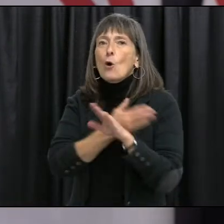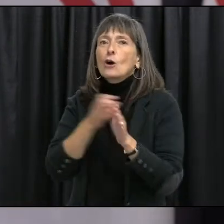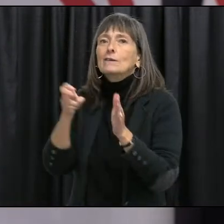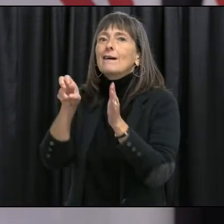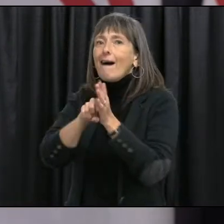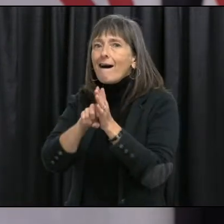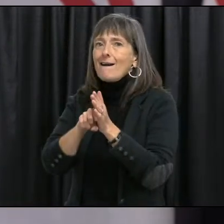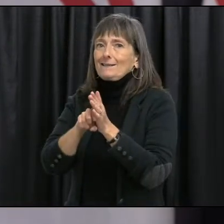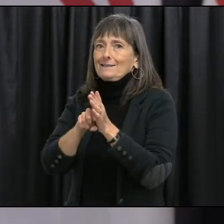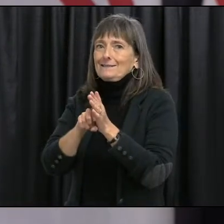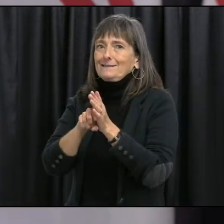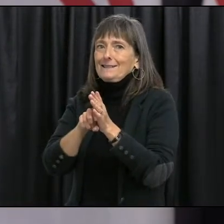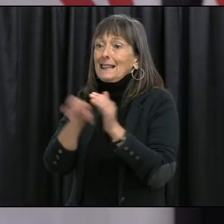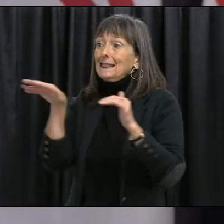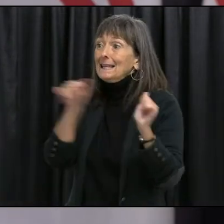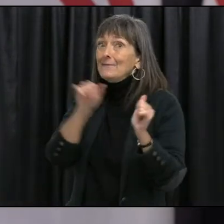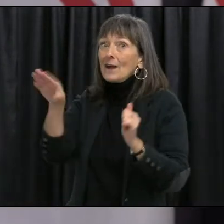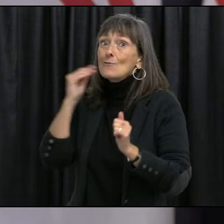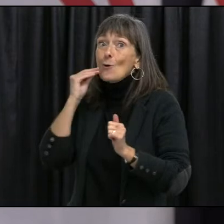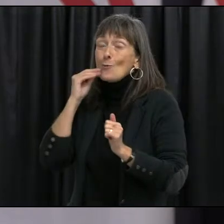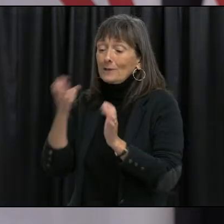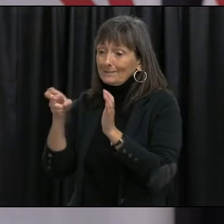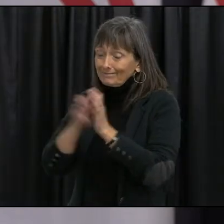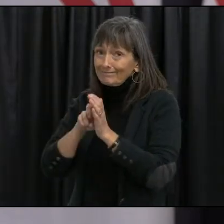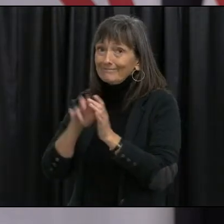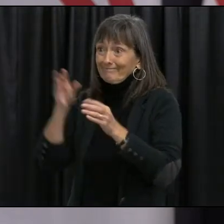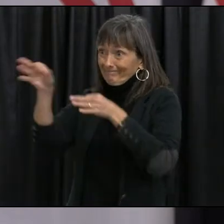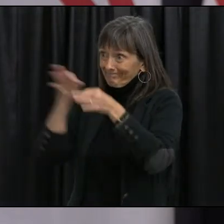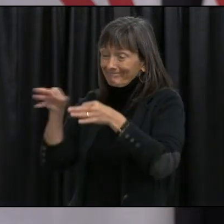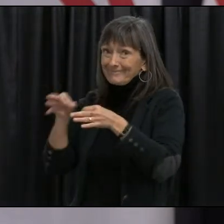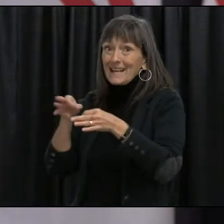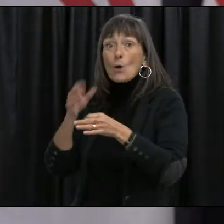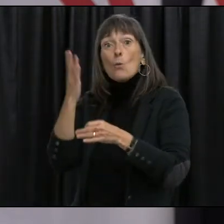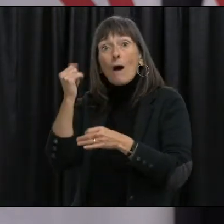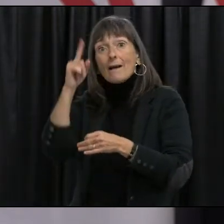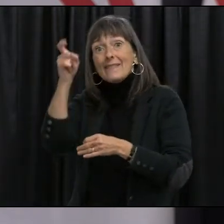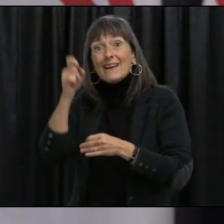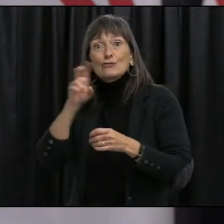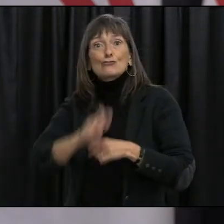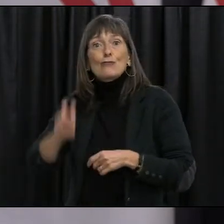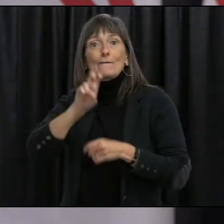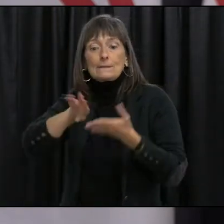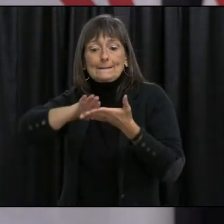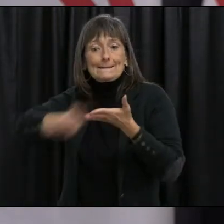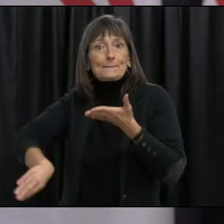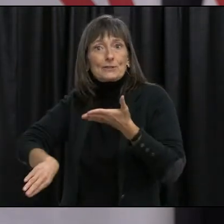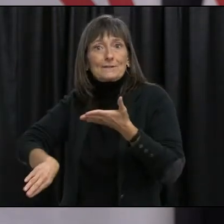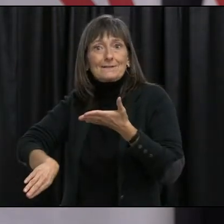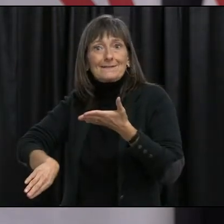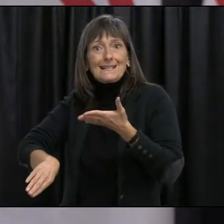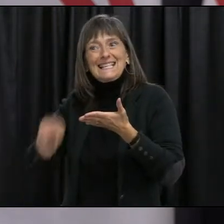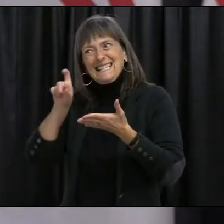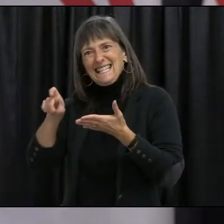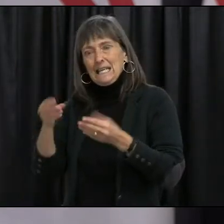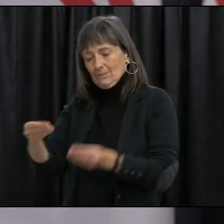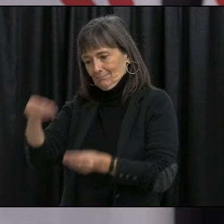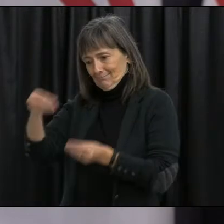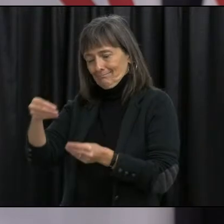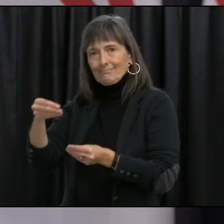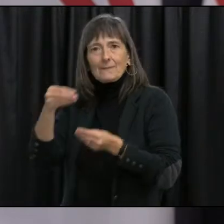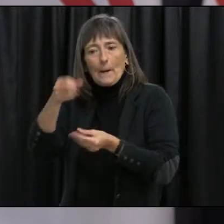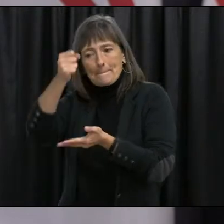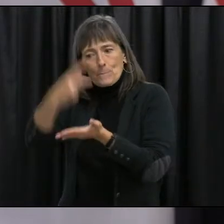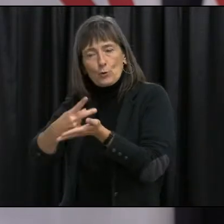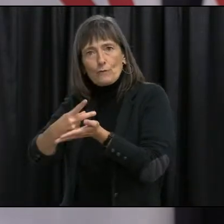airport. Their travel exemption, which they have to have in hand to get into the province at a point of entry, contains